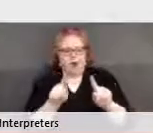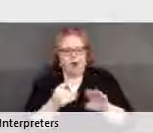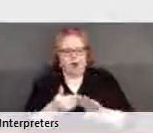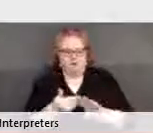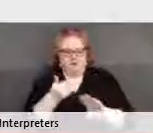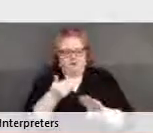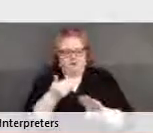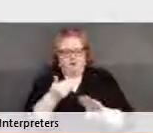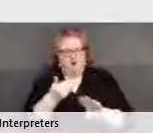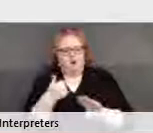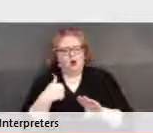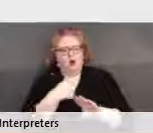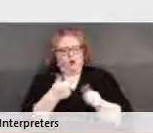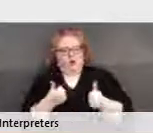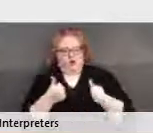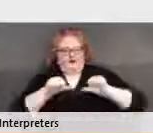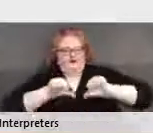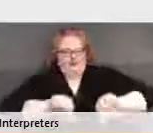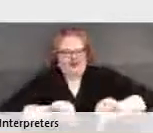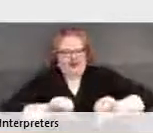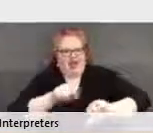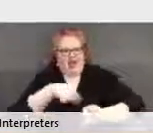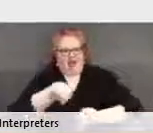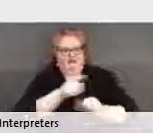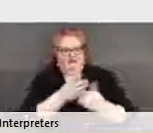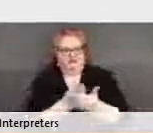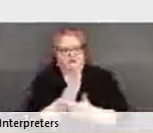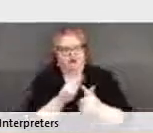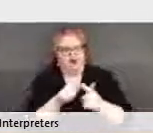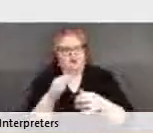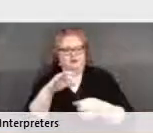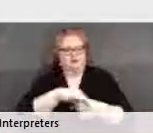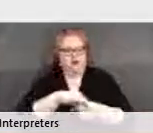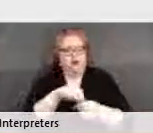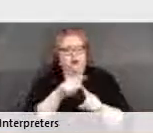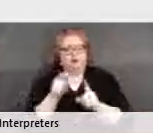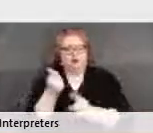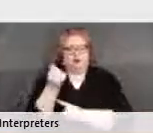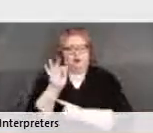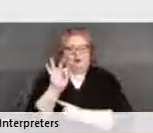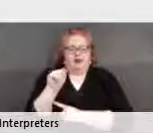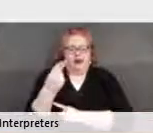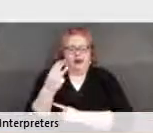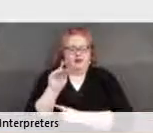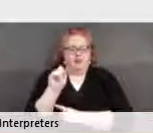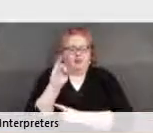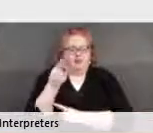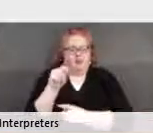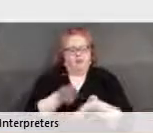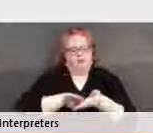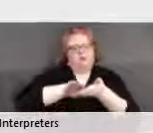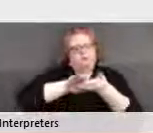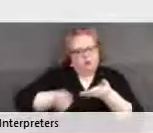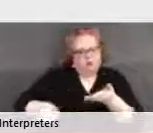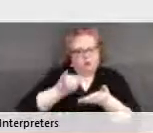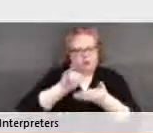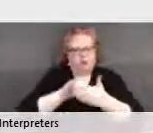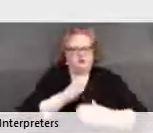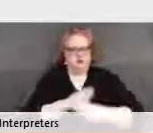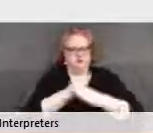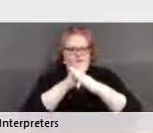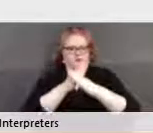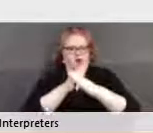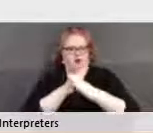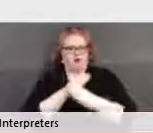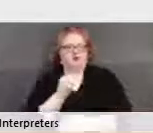vote. What the 19th Amendment did was to remove those barriers which forbid them the ability to vote. In Arkansas, women had